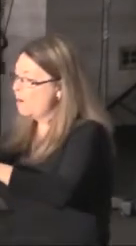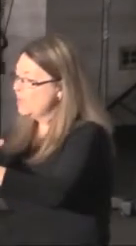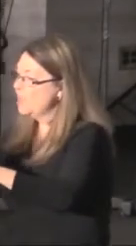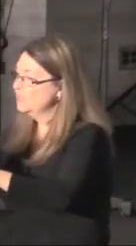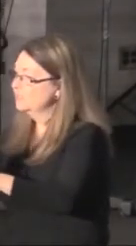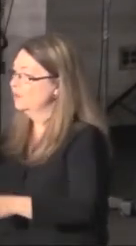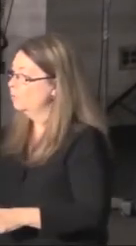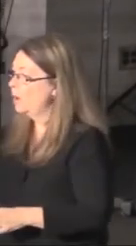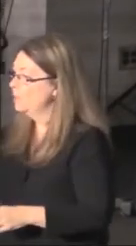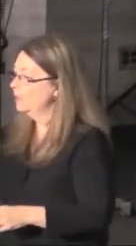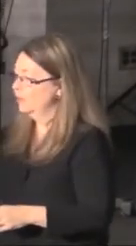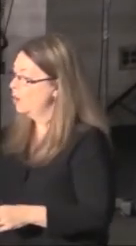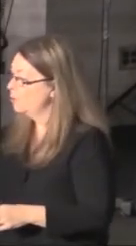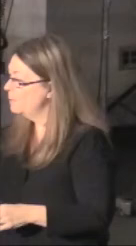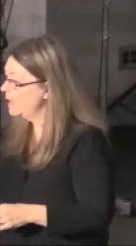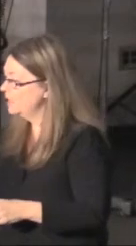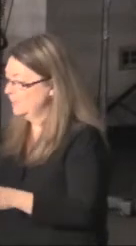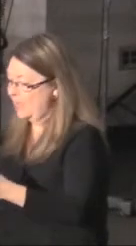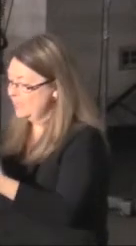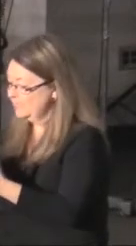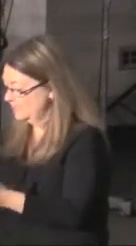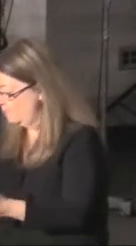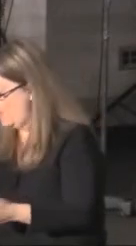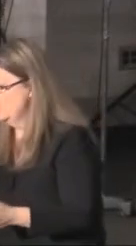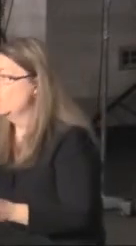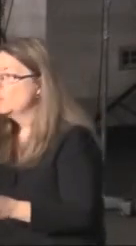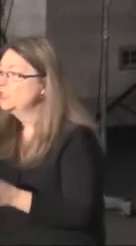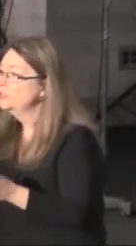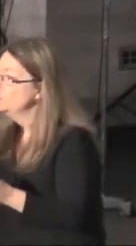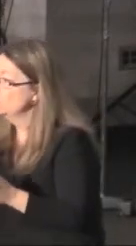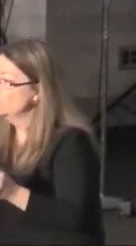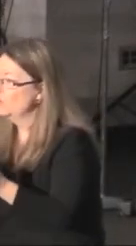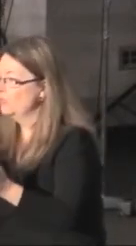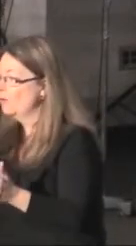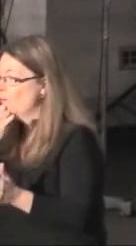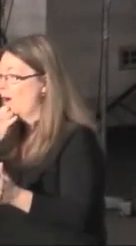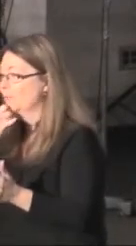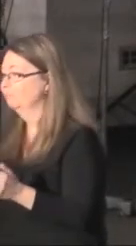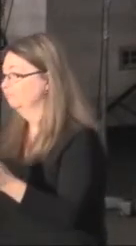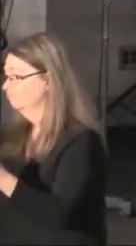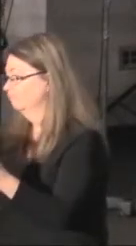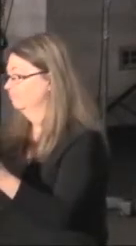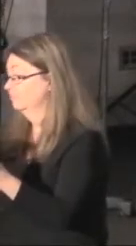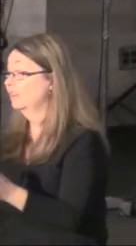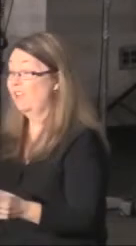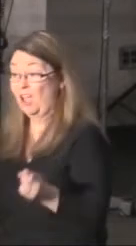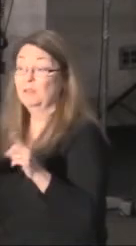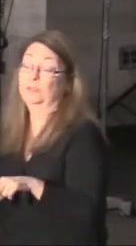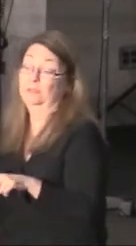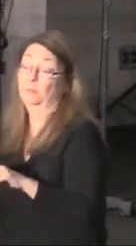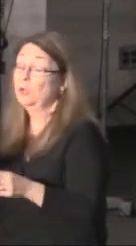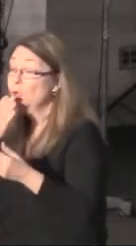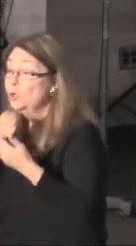circumstance. And they're preaching what is true, but with the wrong motivation. And sometimes that happens. But